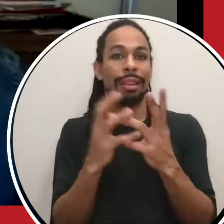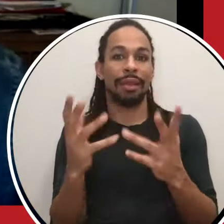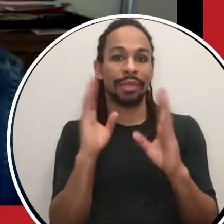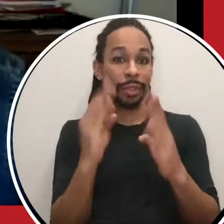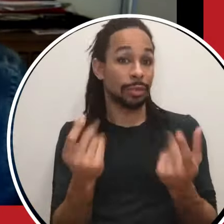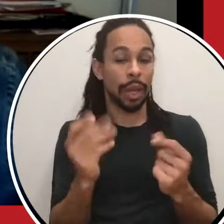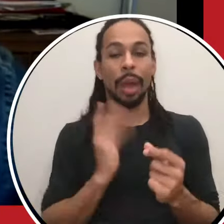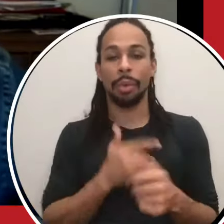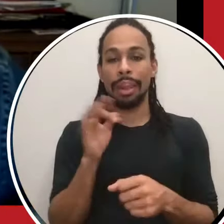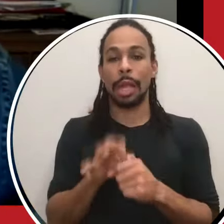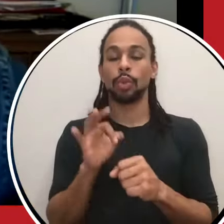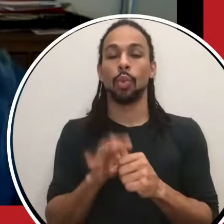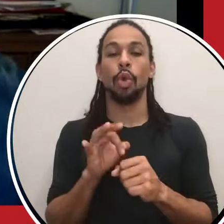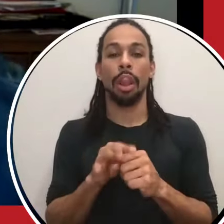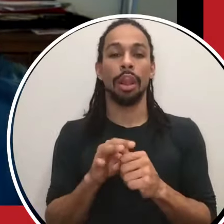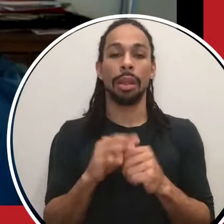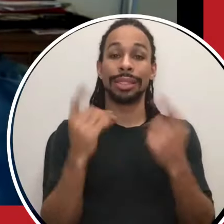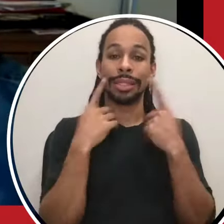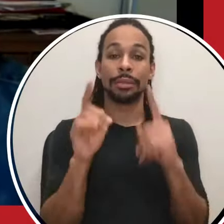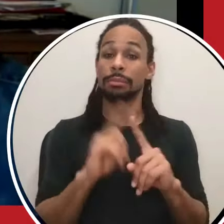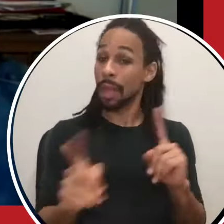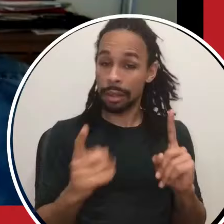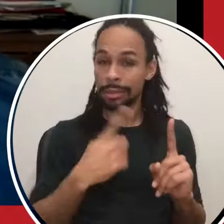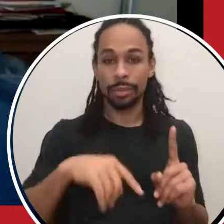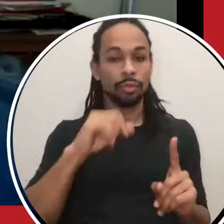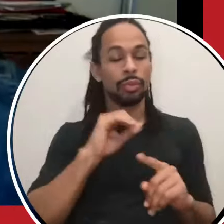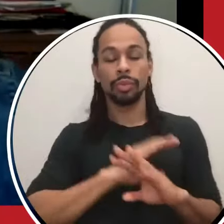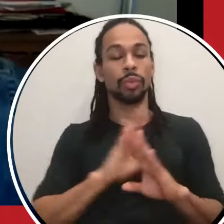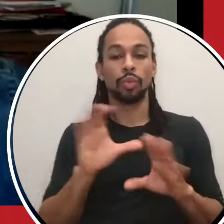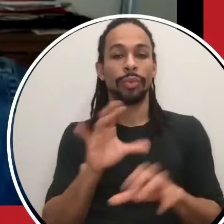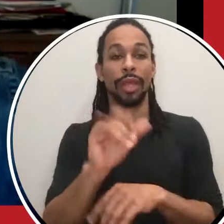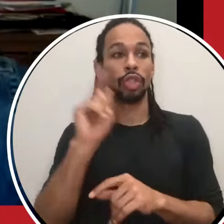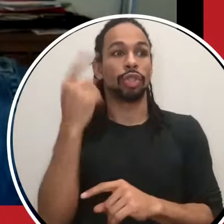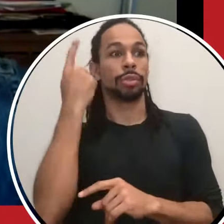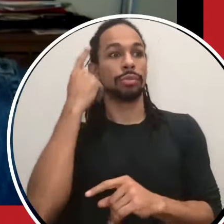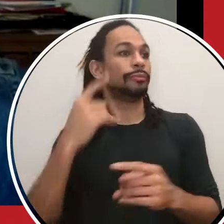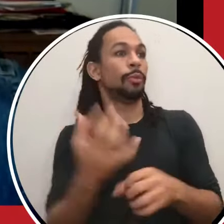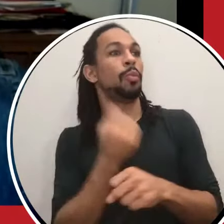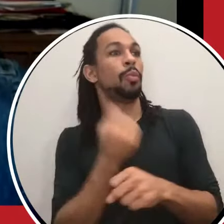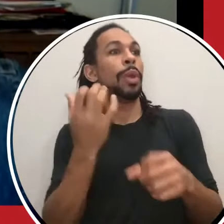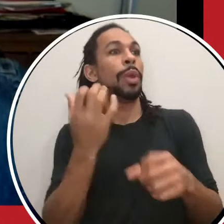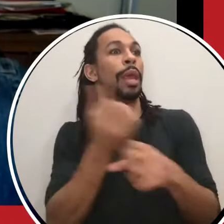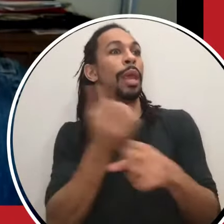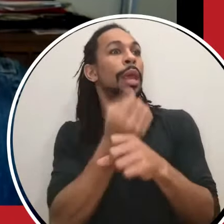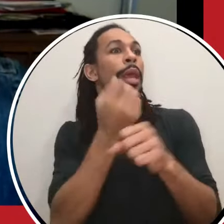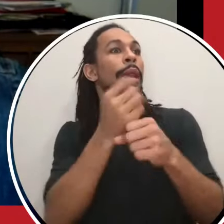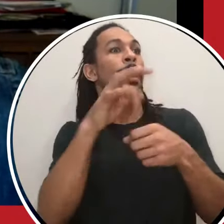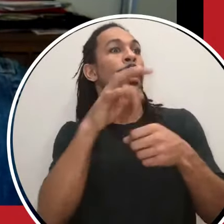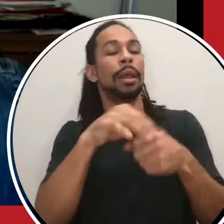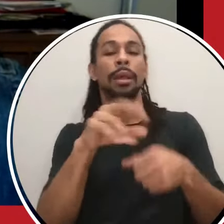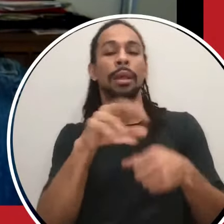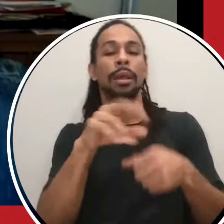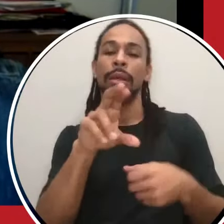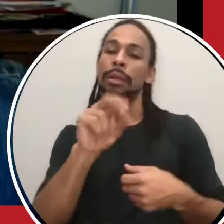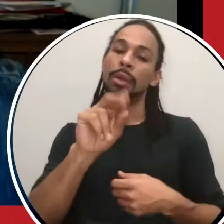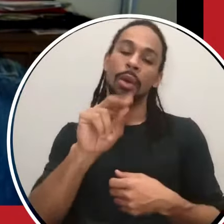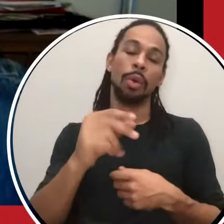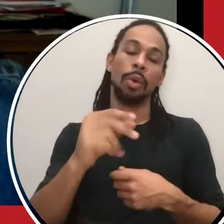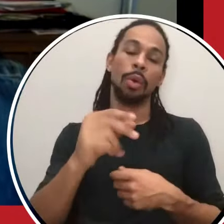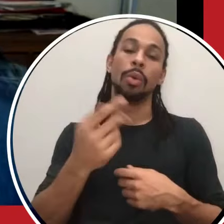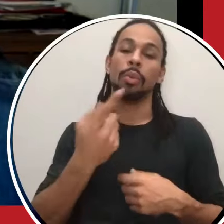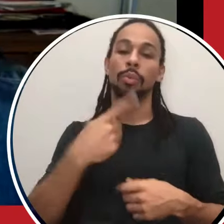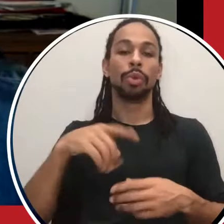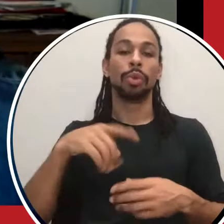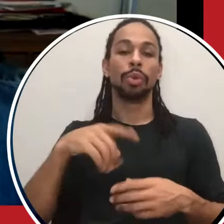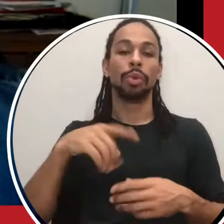success, but we don't do it just to win elections. We do it to build power for the class overall. And